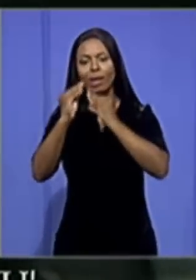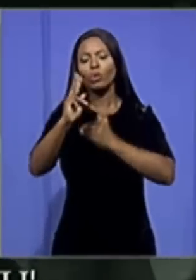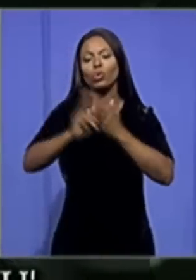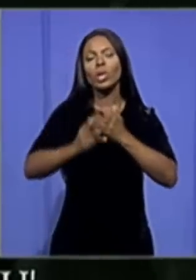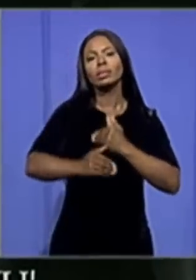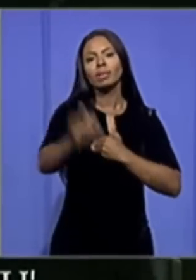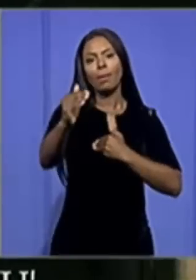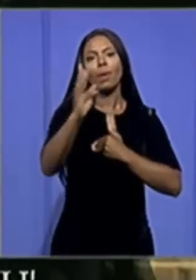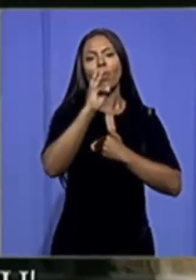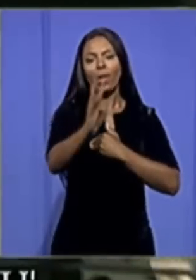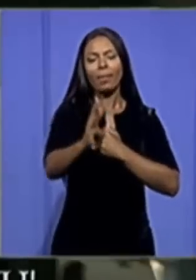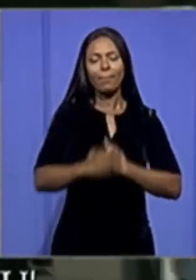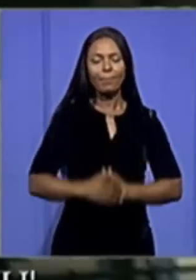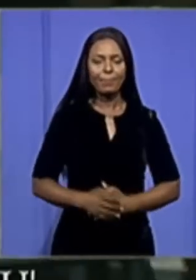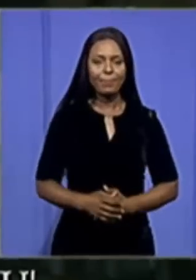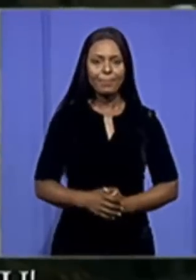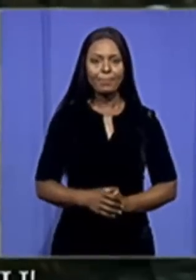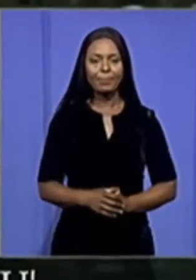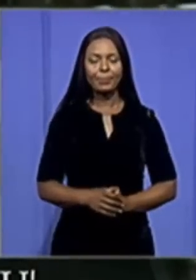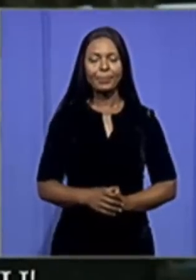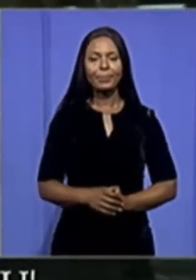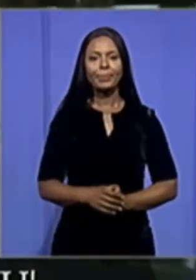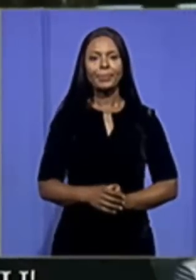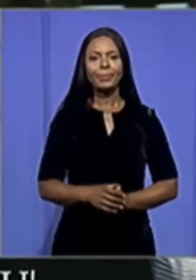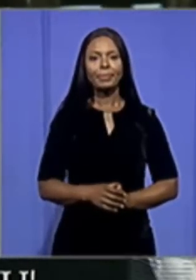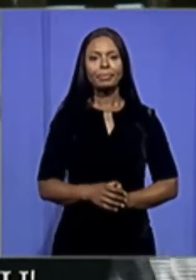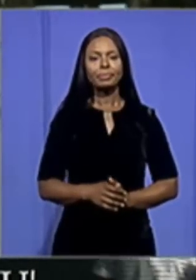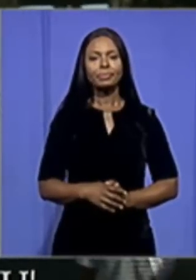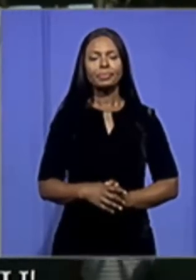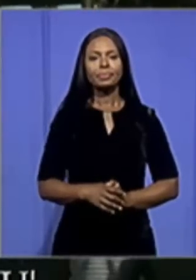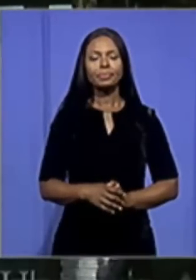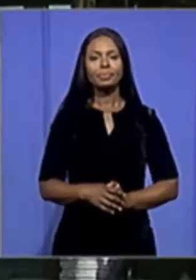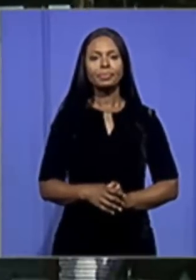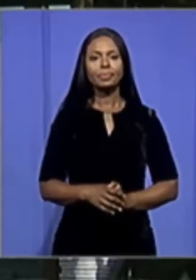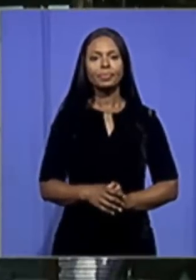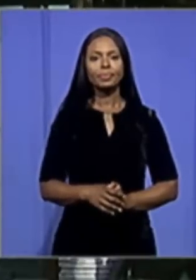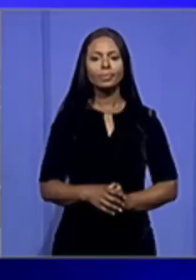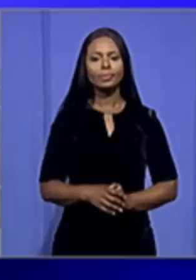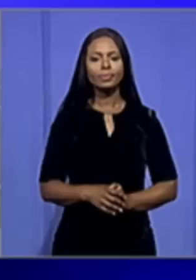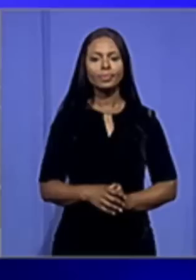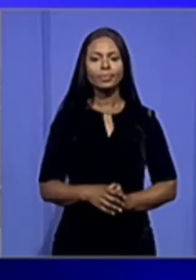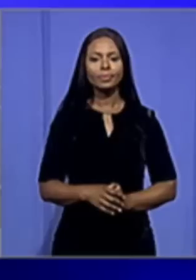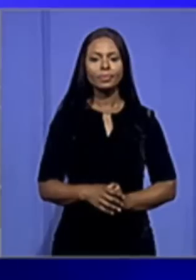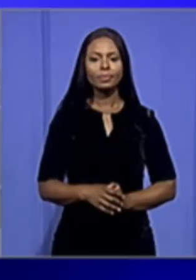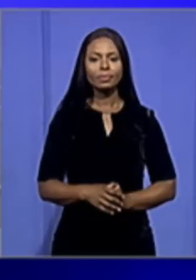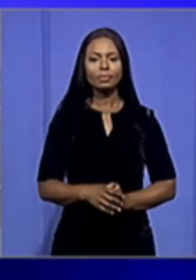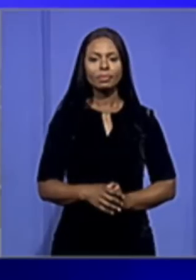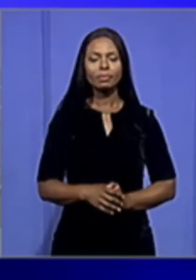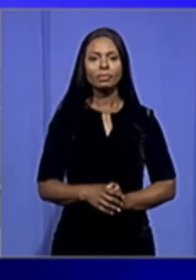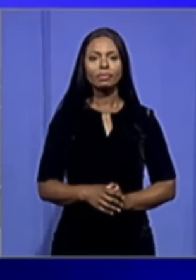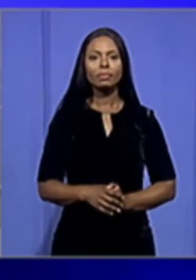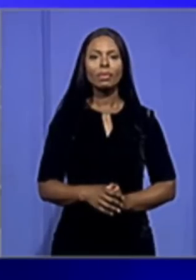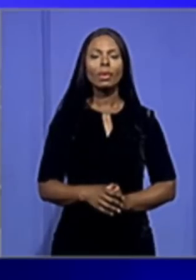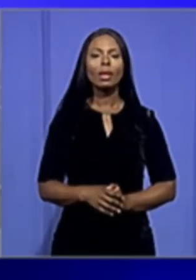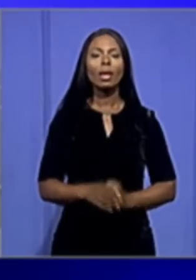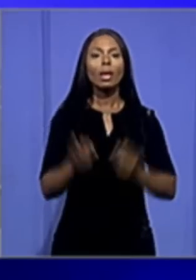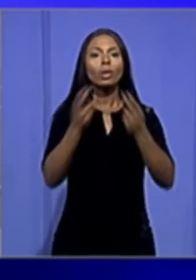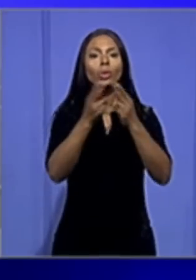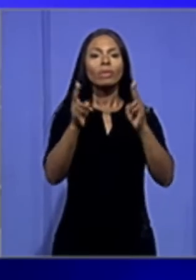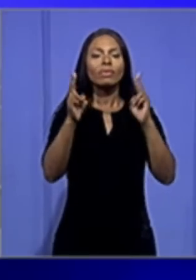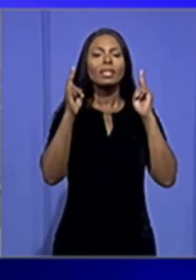pedi. Sentle Englihihi, SABC News, Mahikeng. Ka go le lengwe